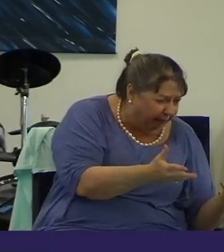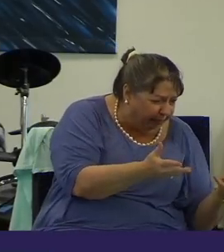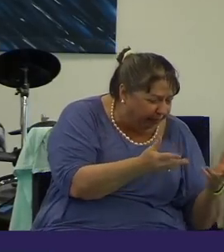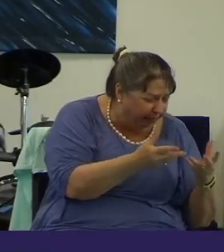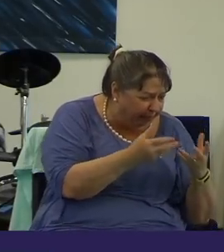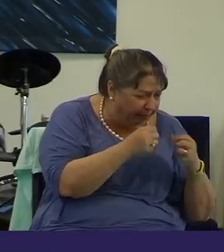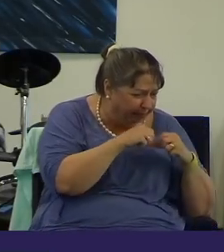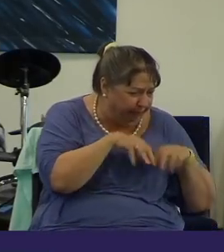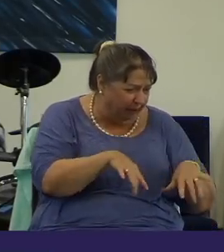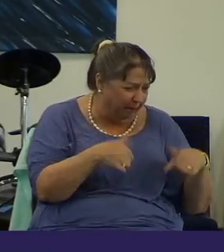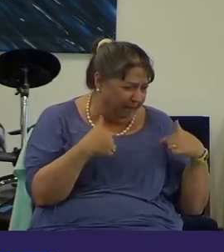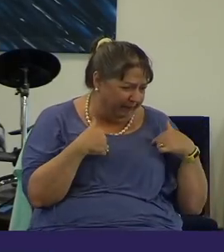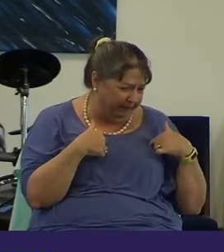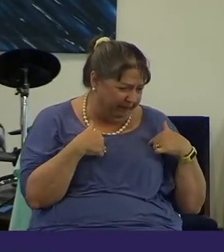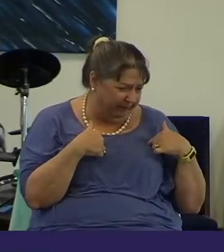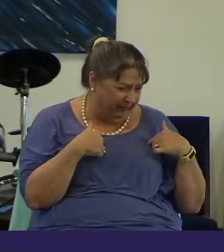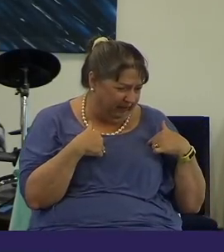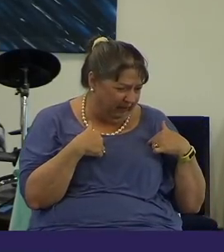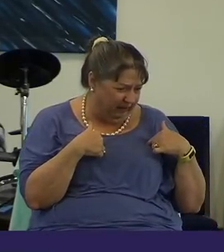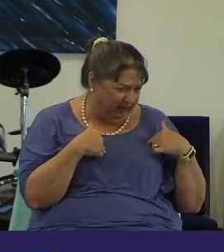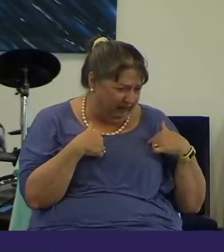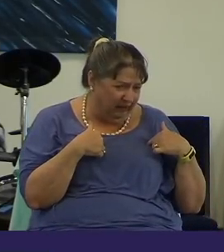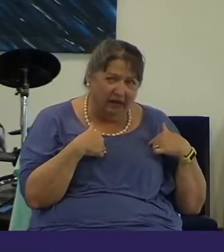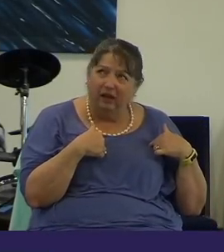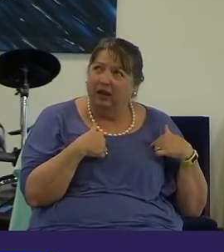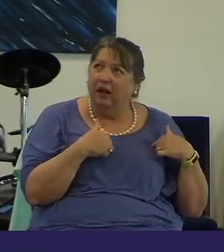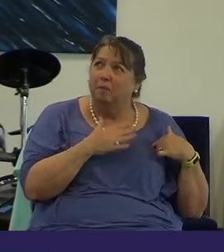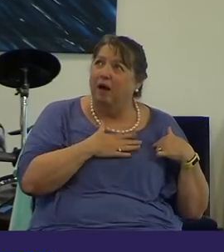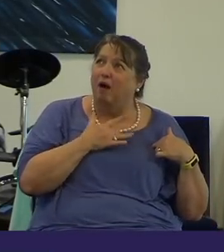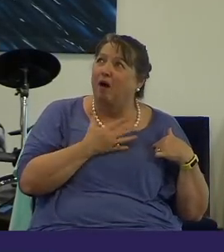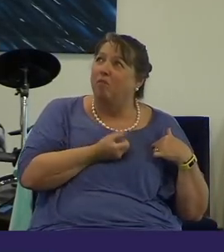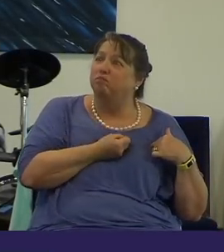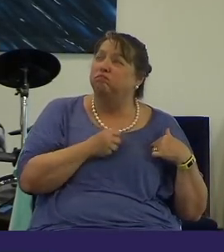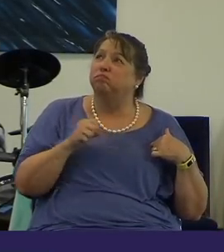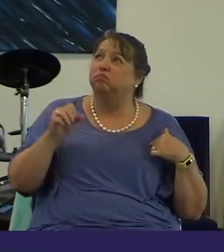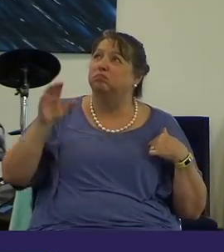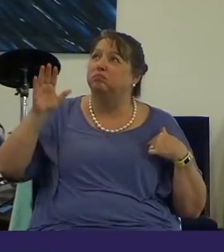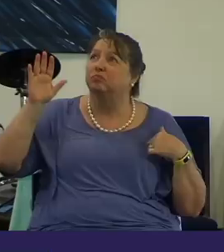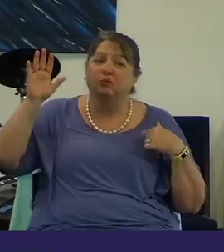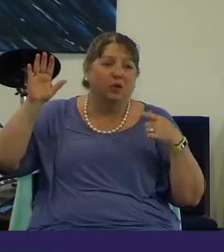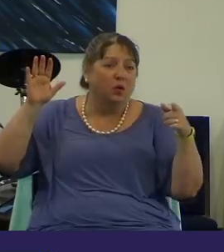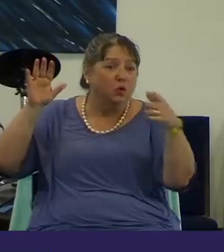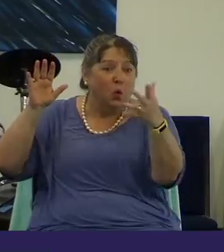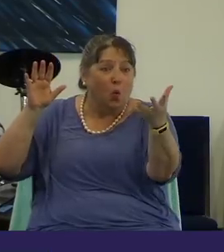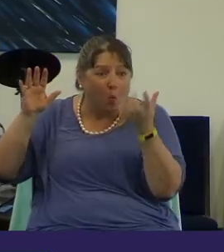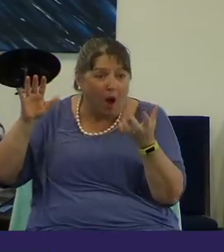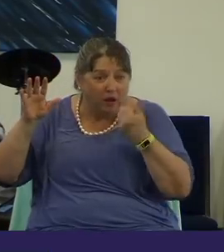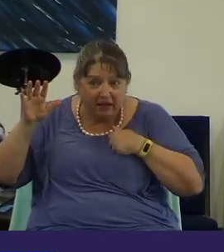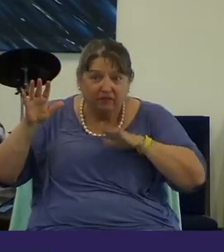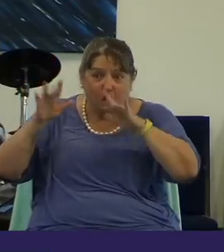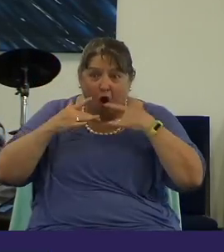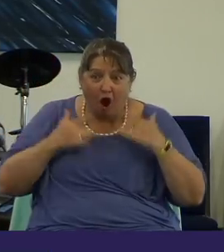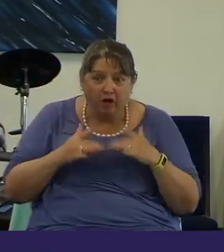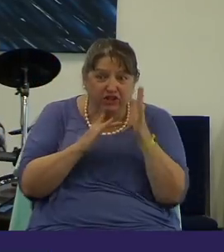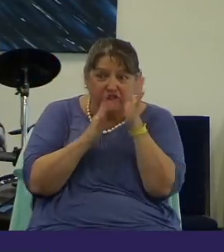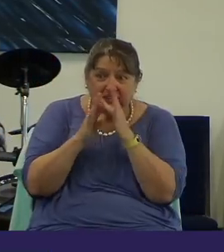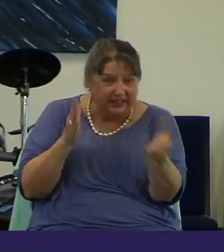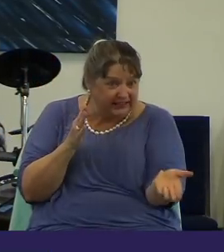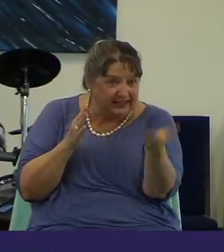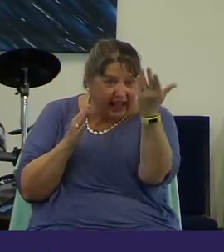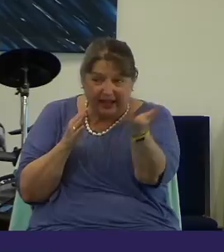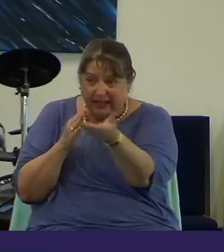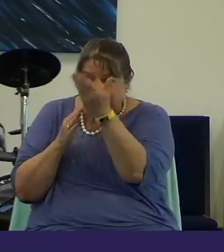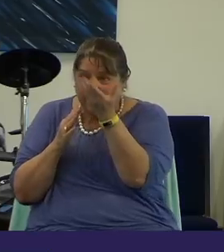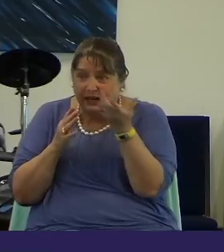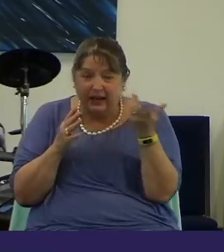down. Today I give my heart and my life to Jesus. If that's your prayer, would you stand? This is your moment, my friend. This is your moment. You're not here